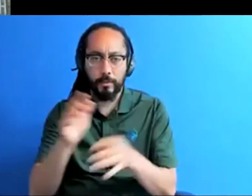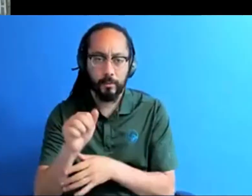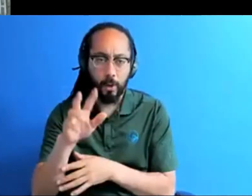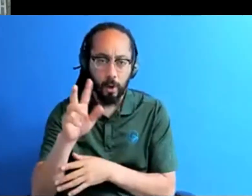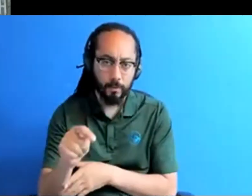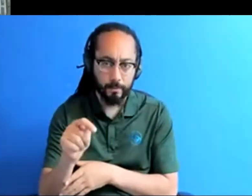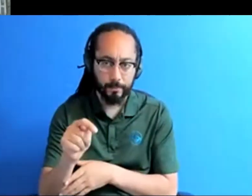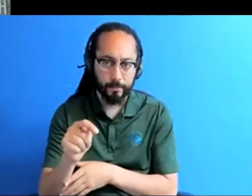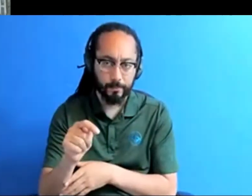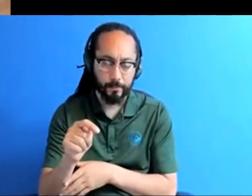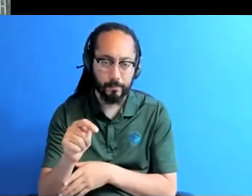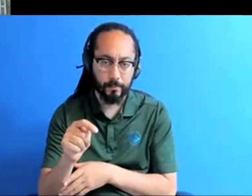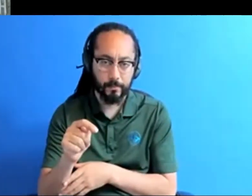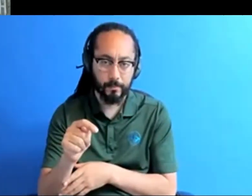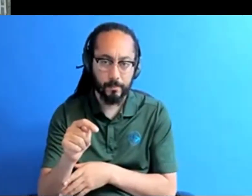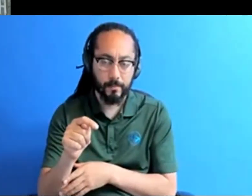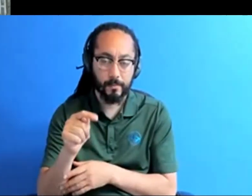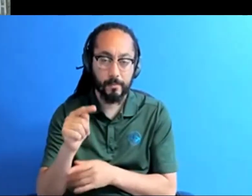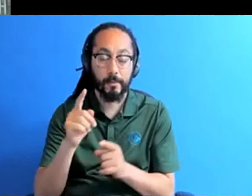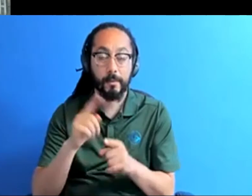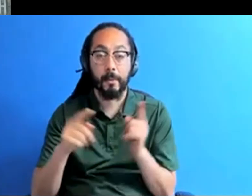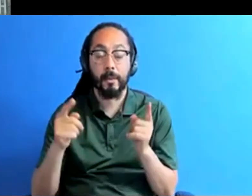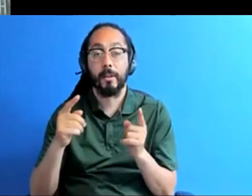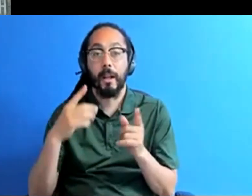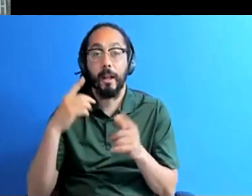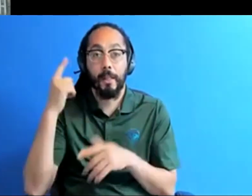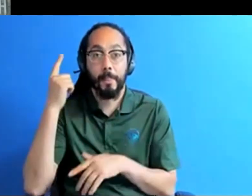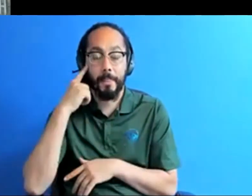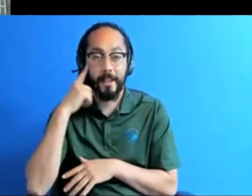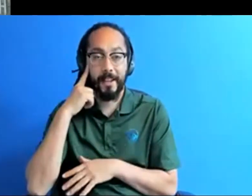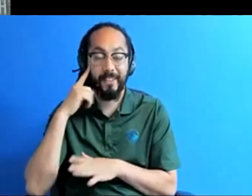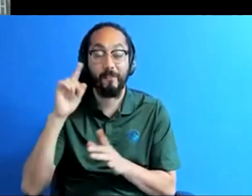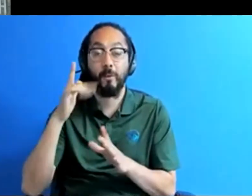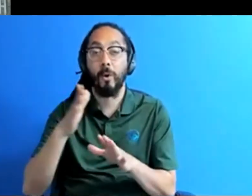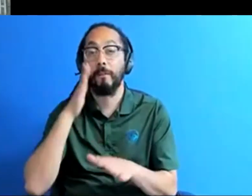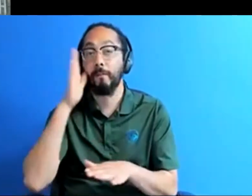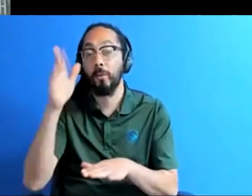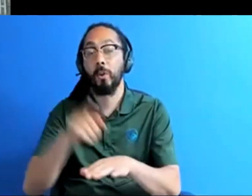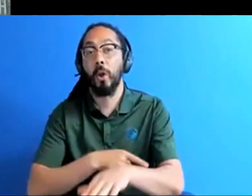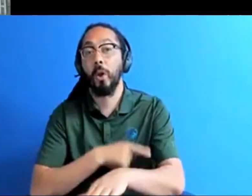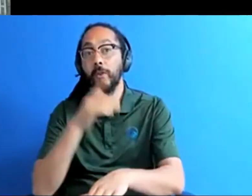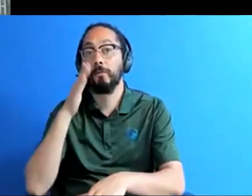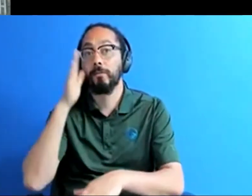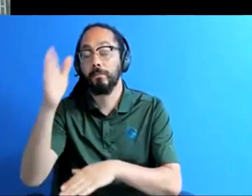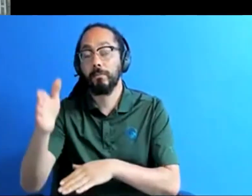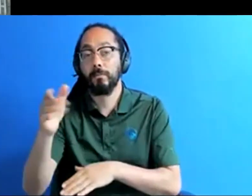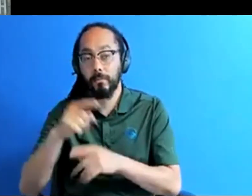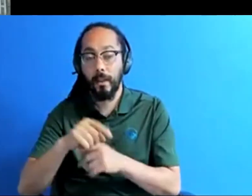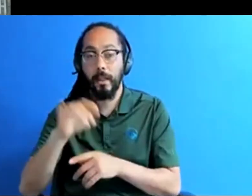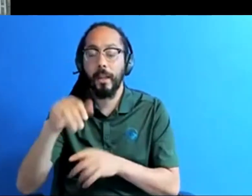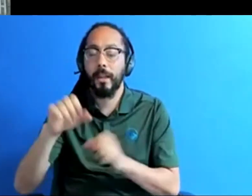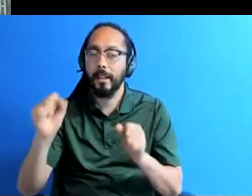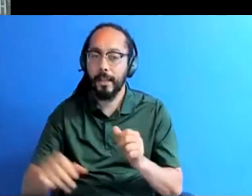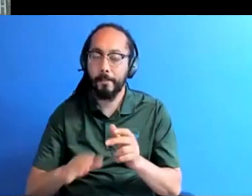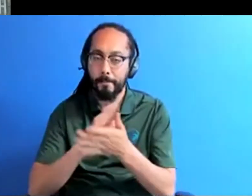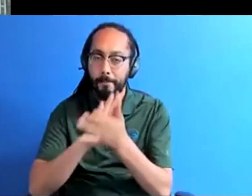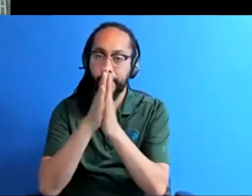but I think in the longer term, it may evolve into something that is